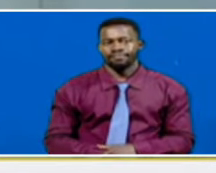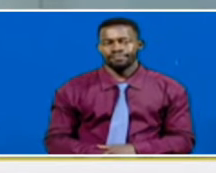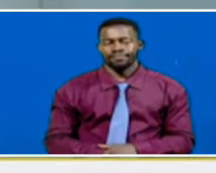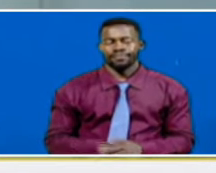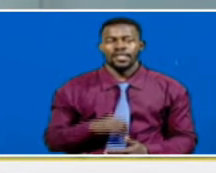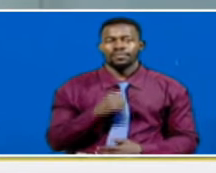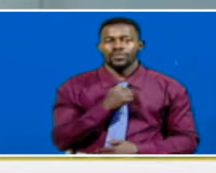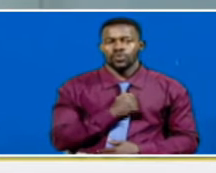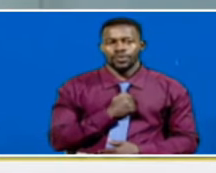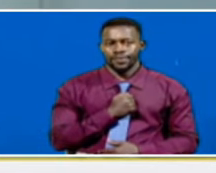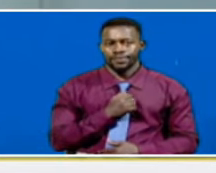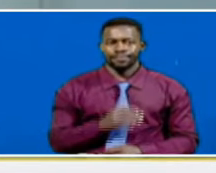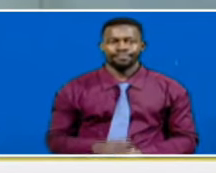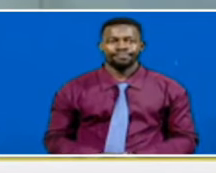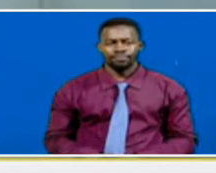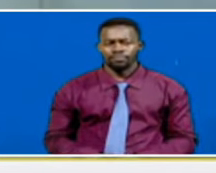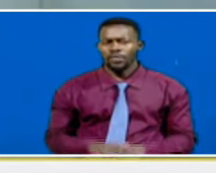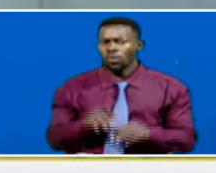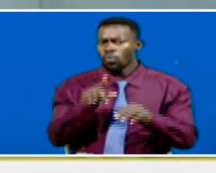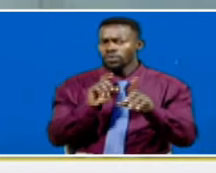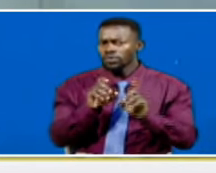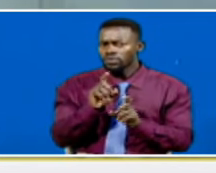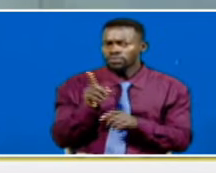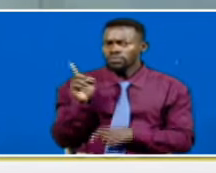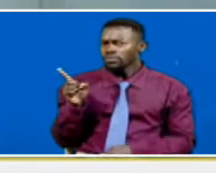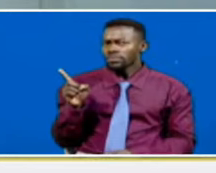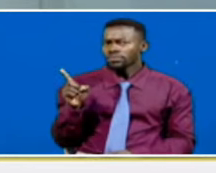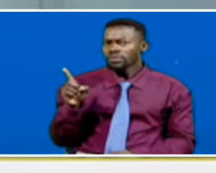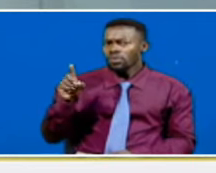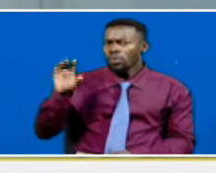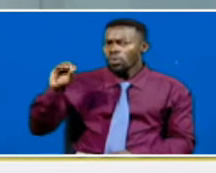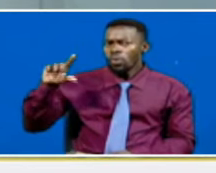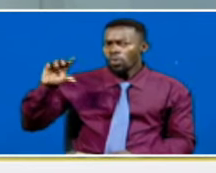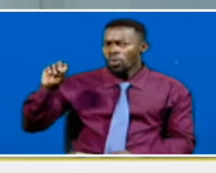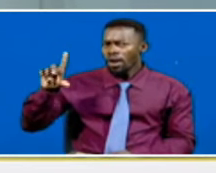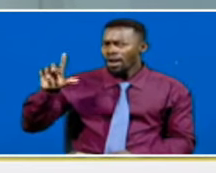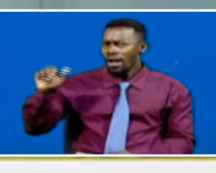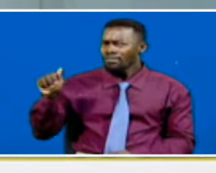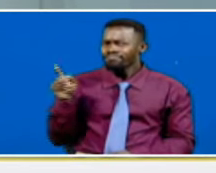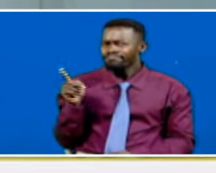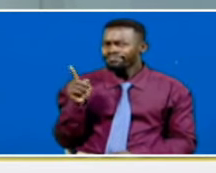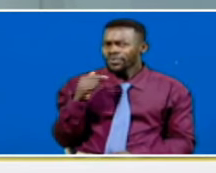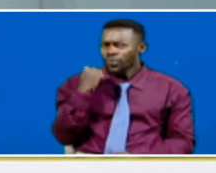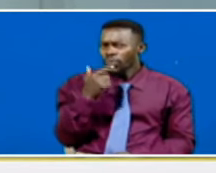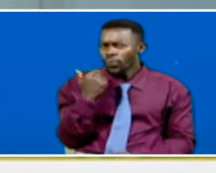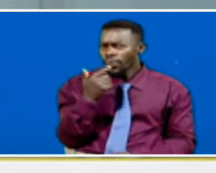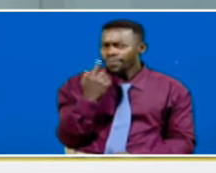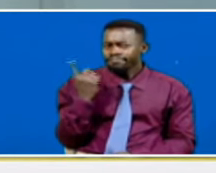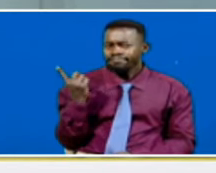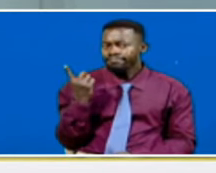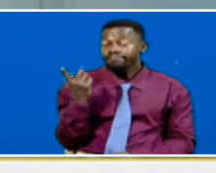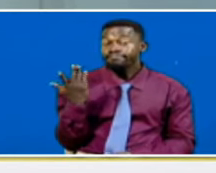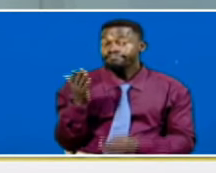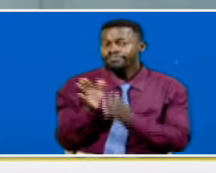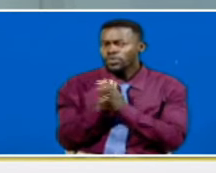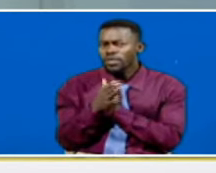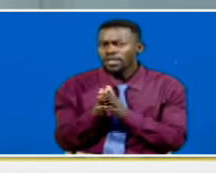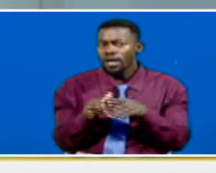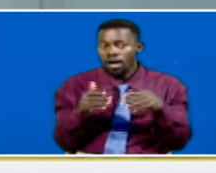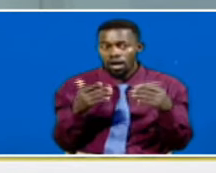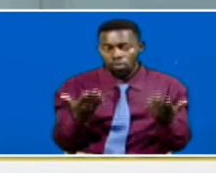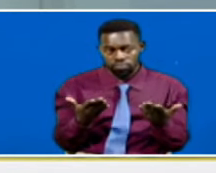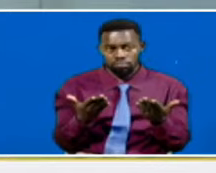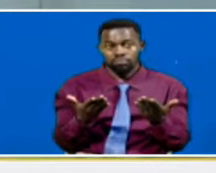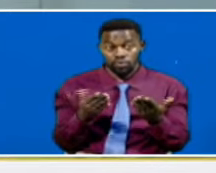poleni sana. Who was General Francis Omondi Ogolla, the decorated general, the fourth CDF post of the